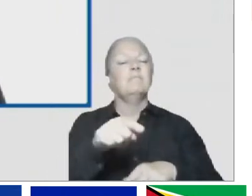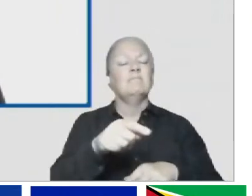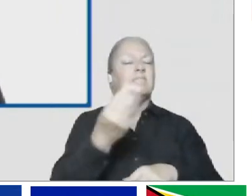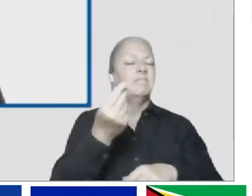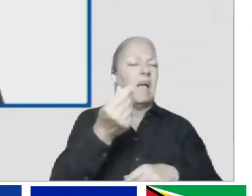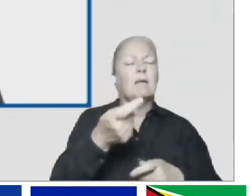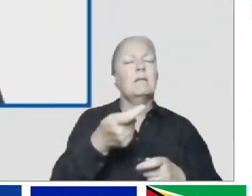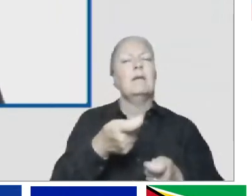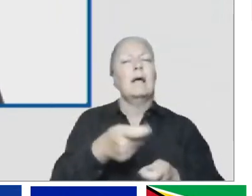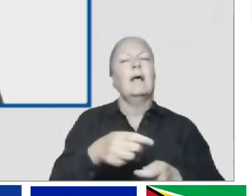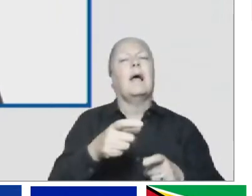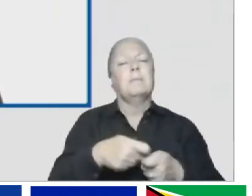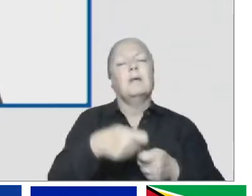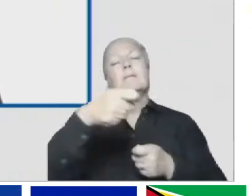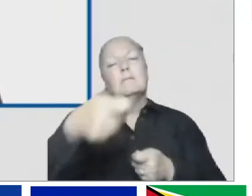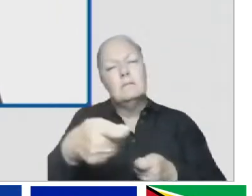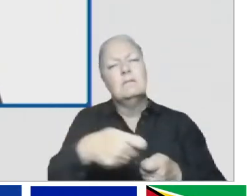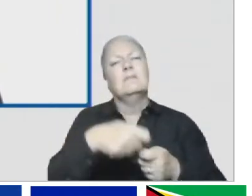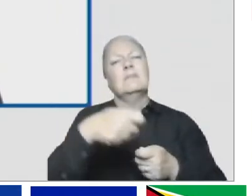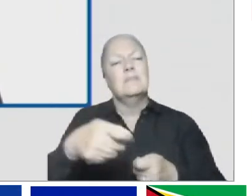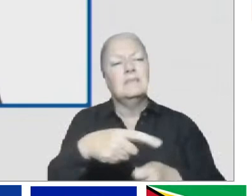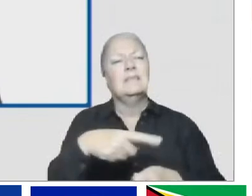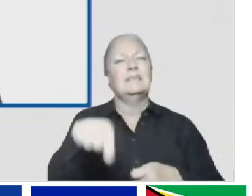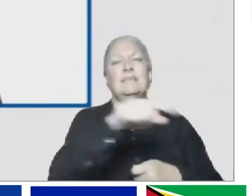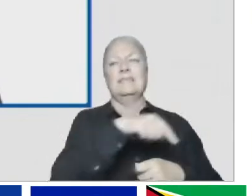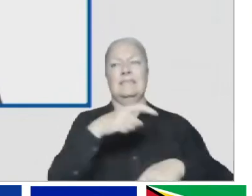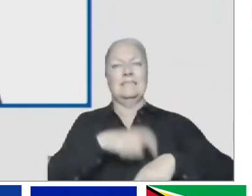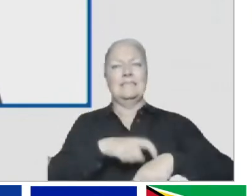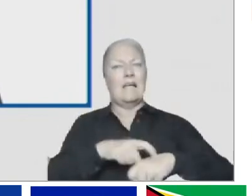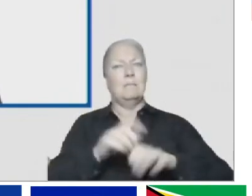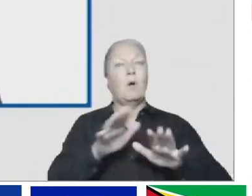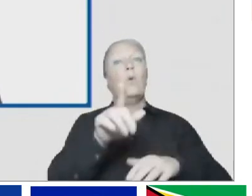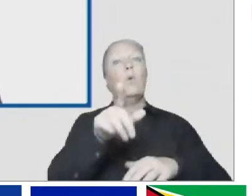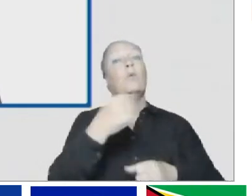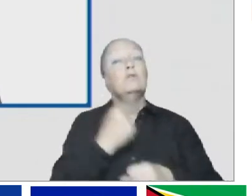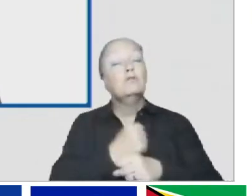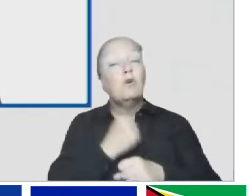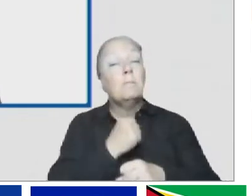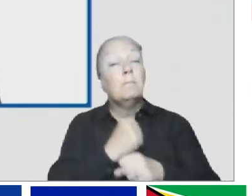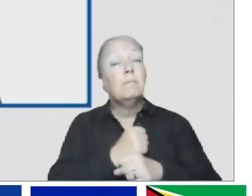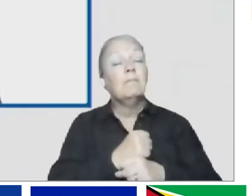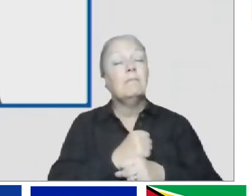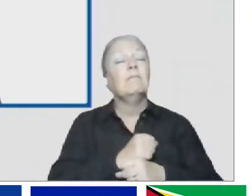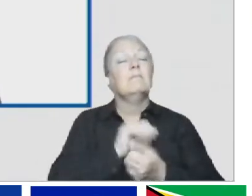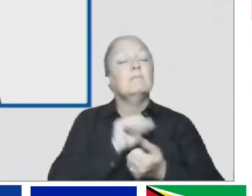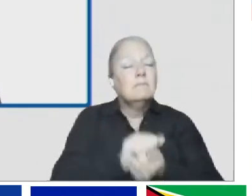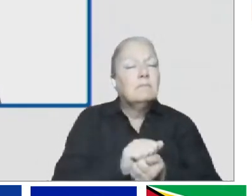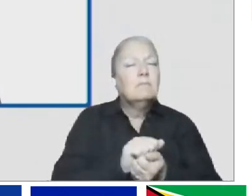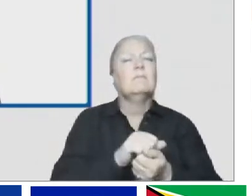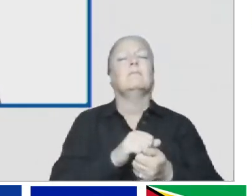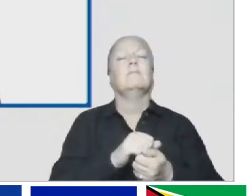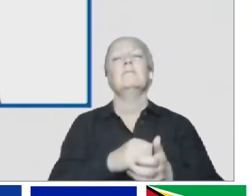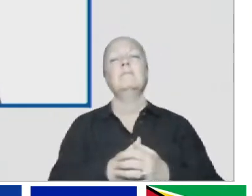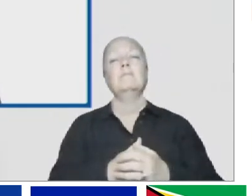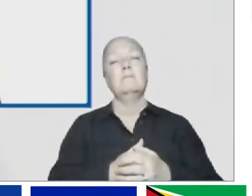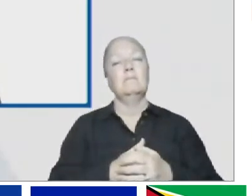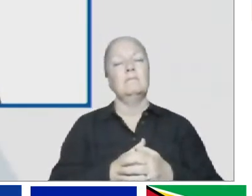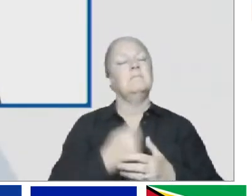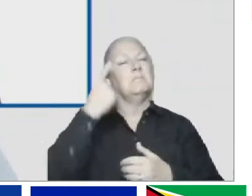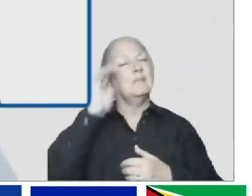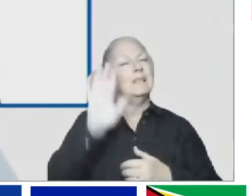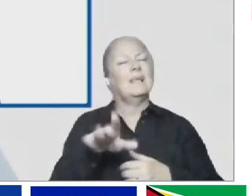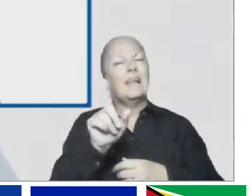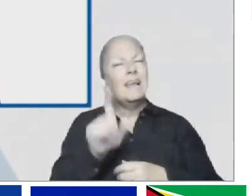distress, bolster job retention, cushion immediate basic needs impacts, and encourage consumption. And this